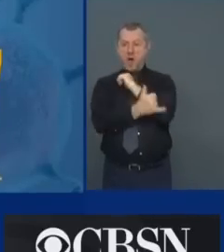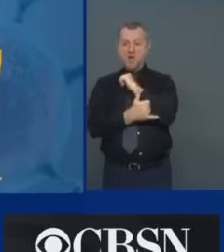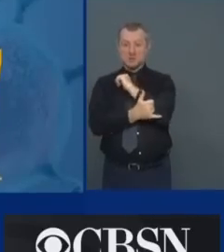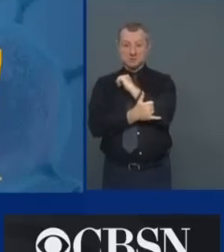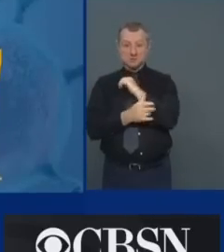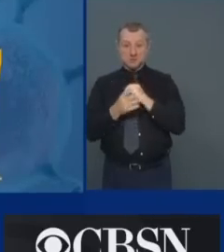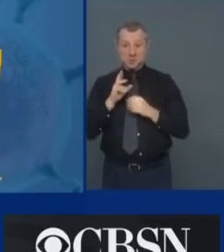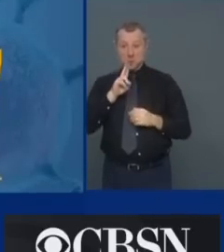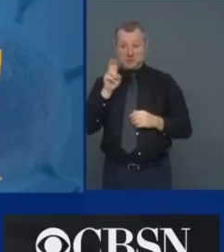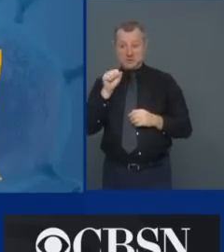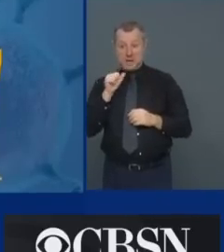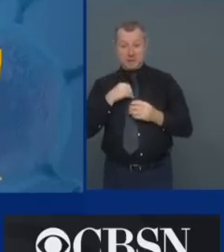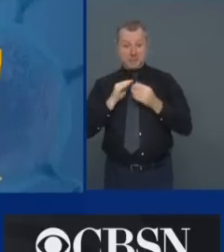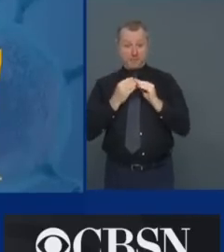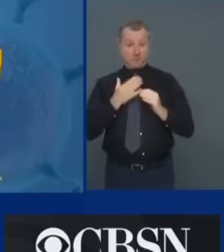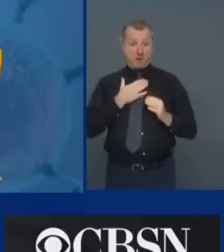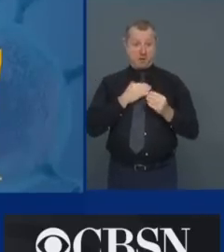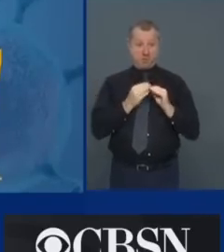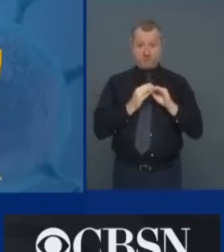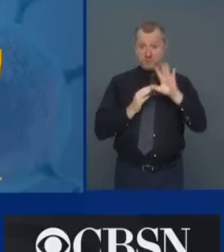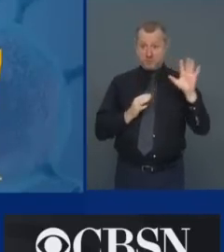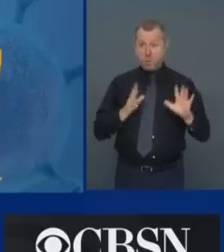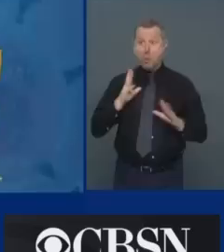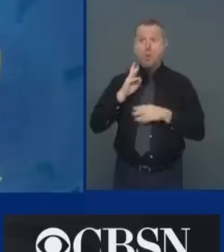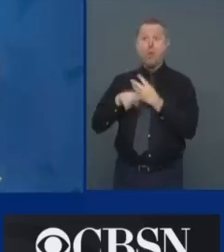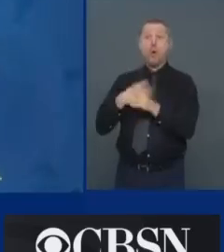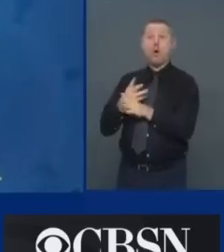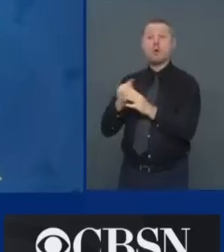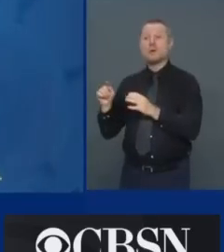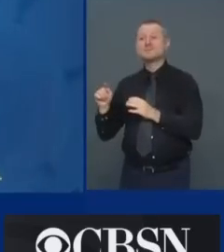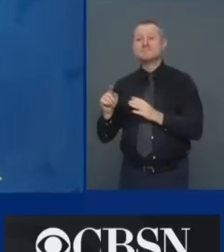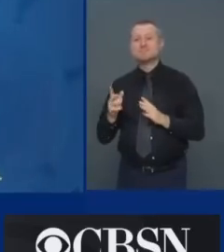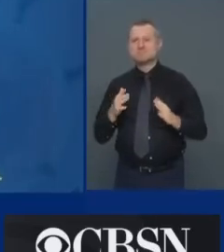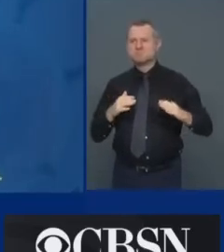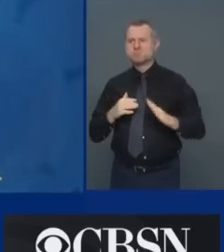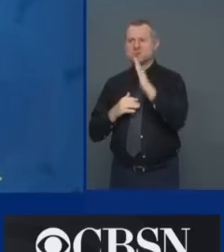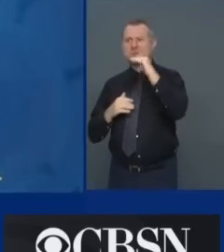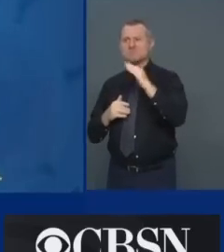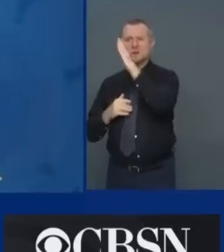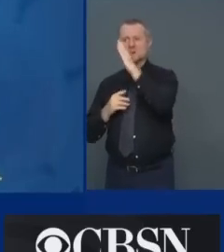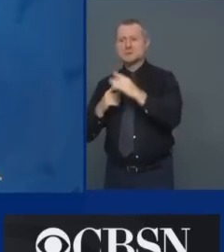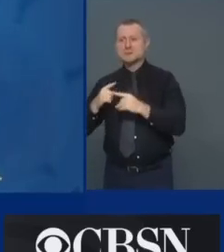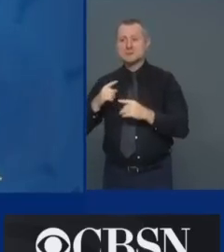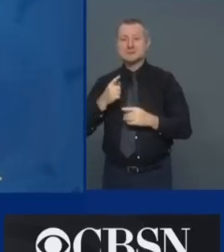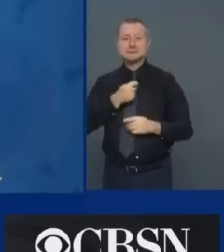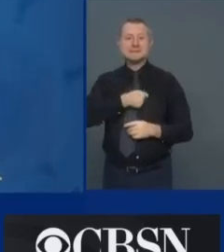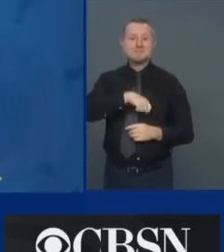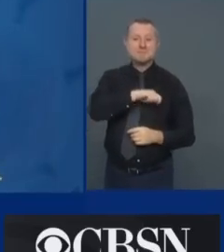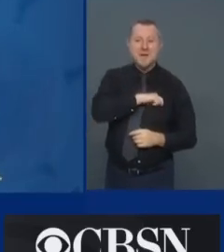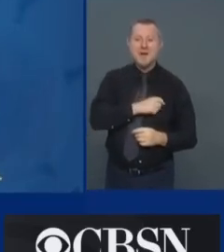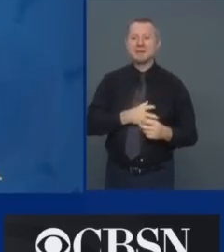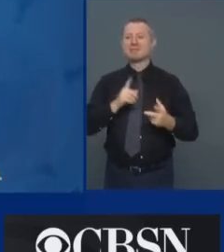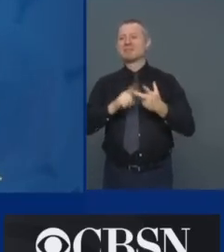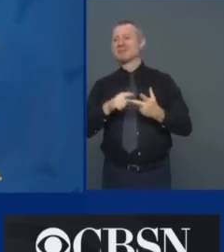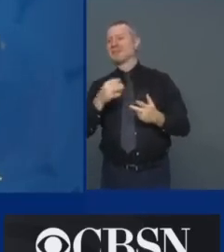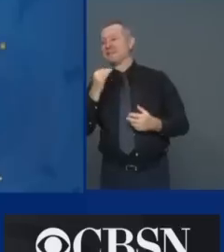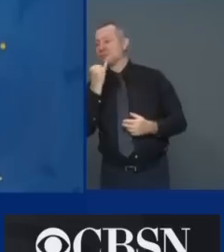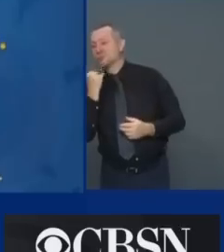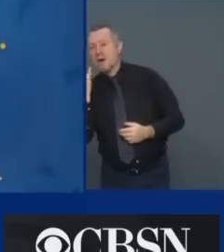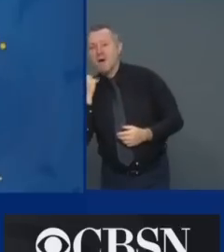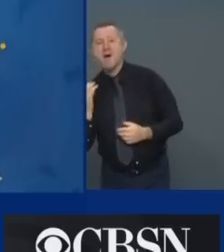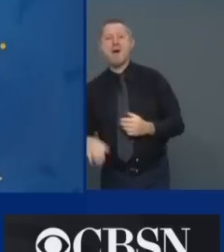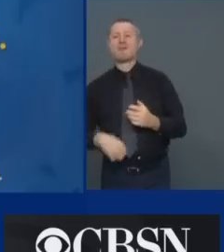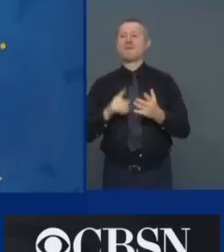world going up. Spain, Israel. So we have to remain vigilant, and